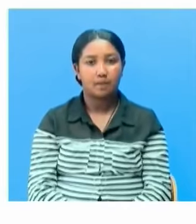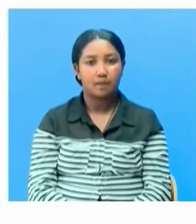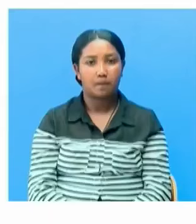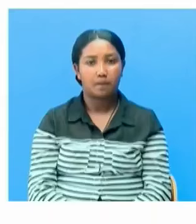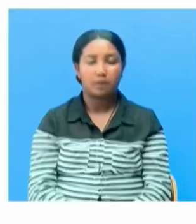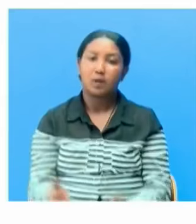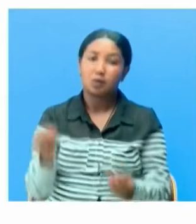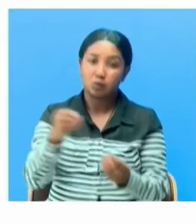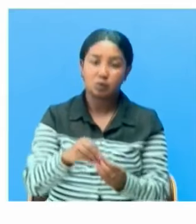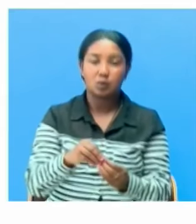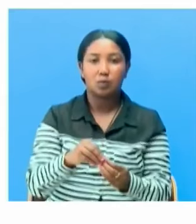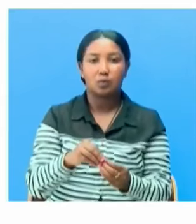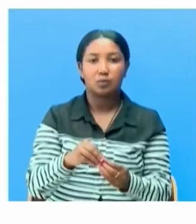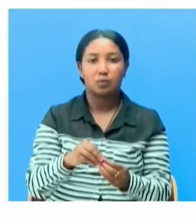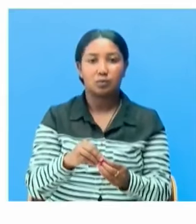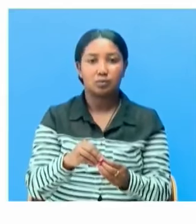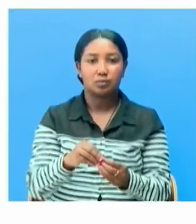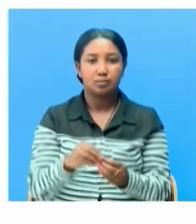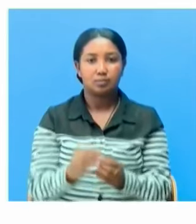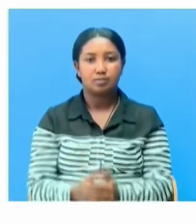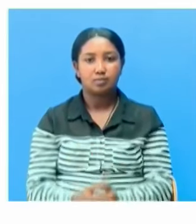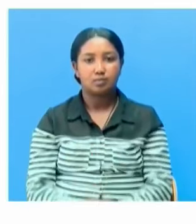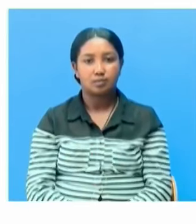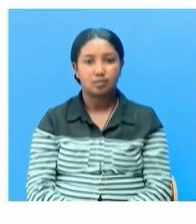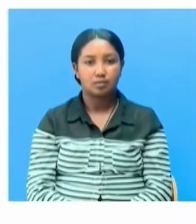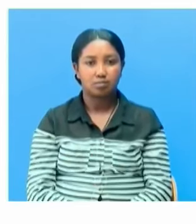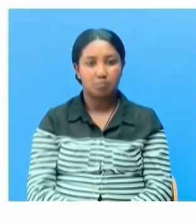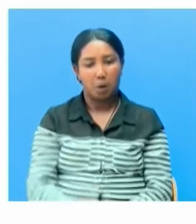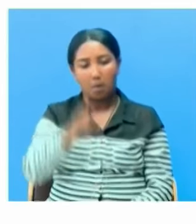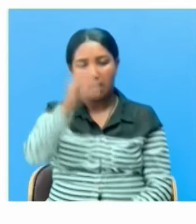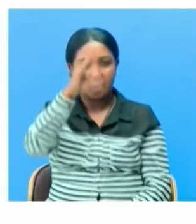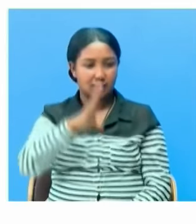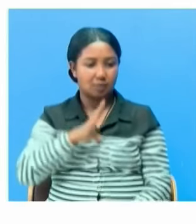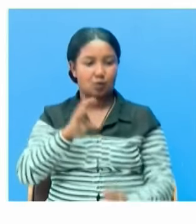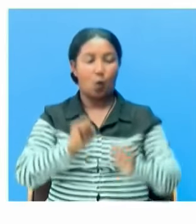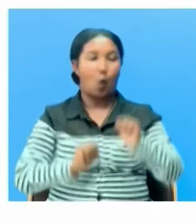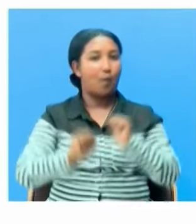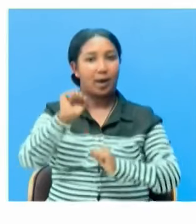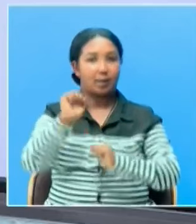And also two, yes, persons.